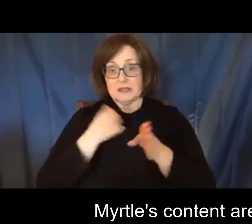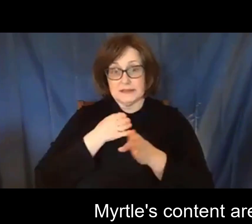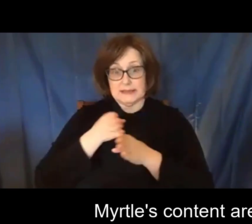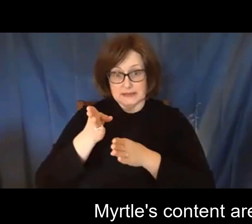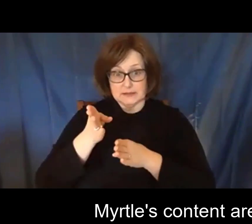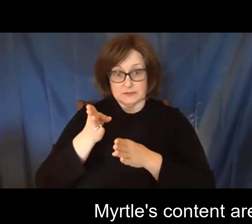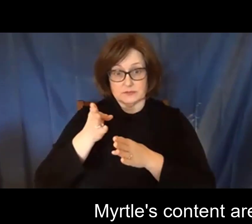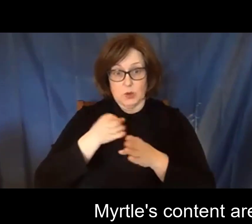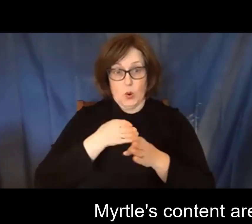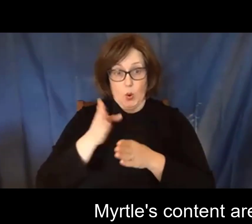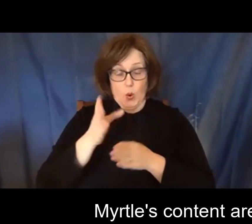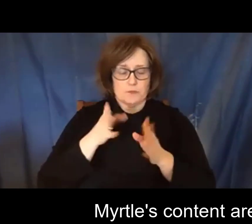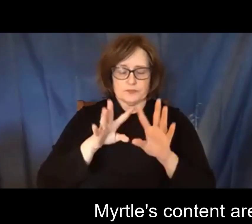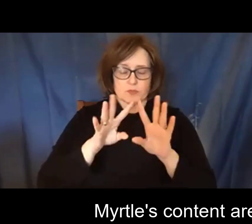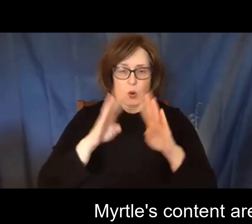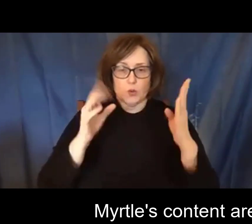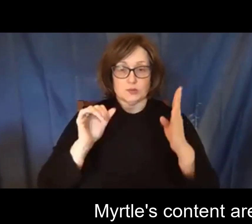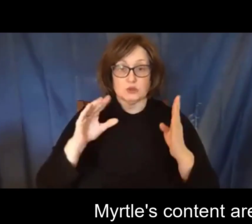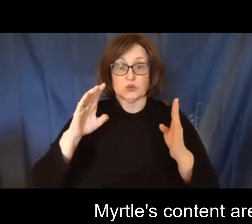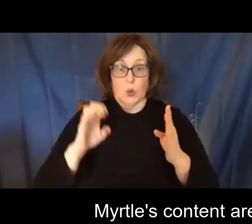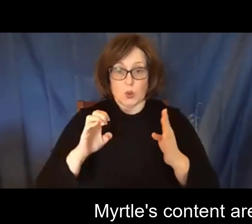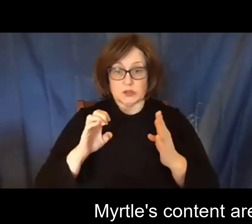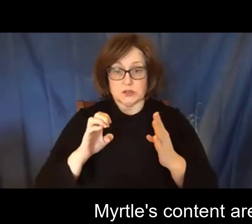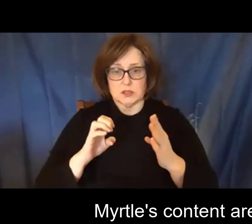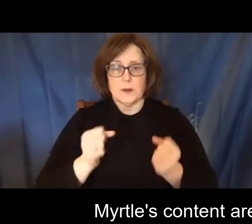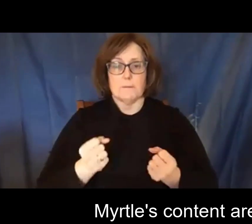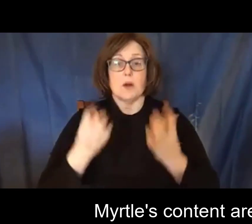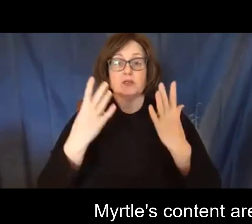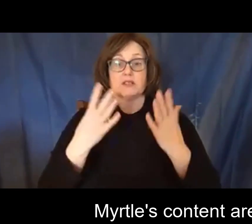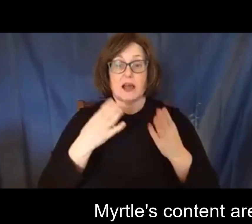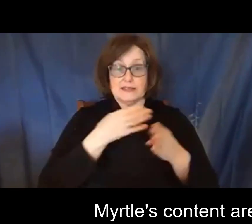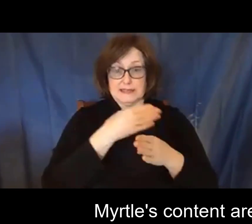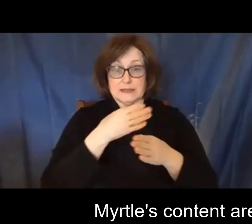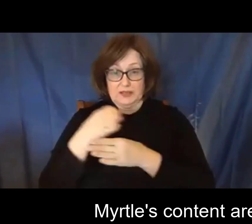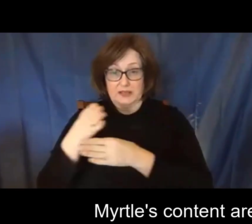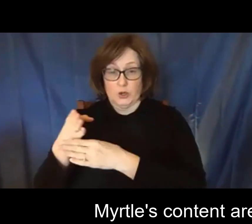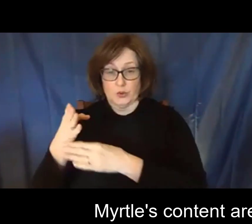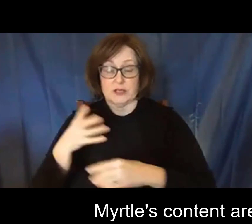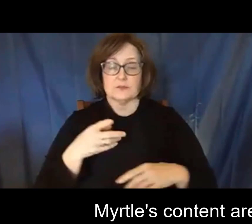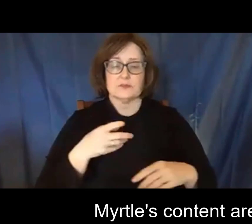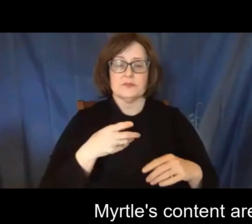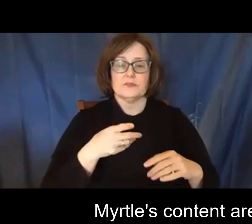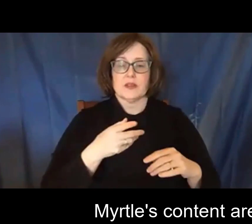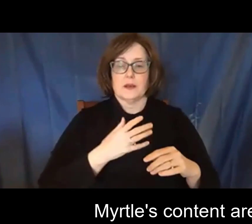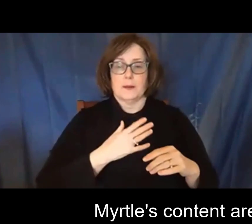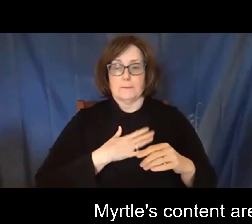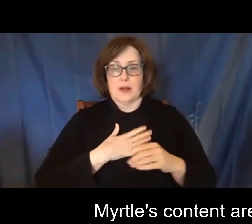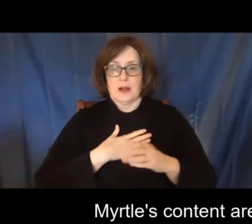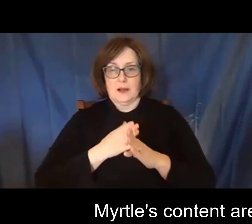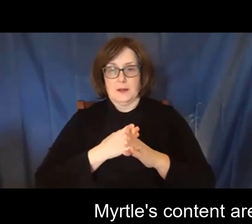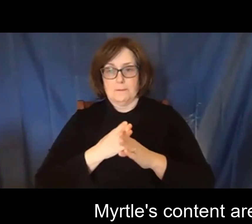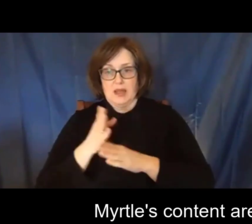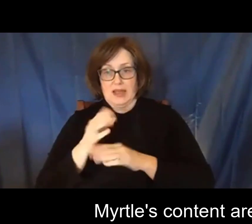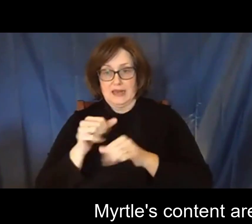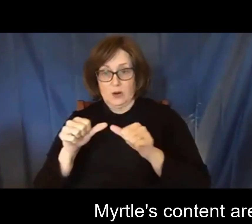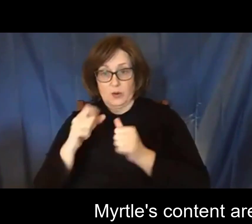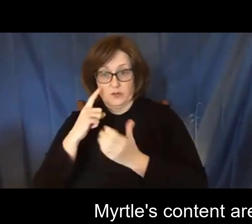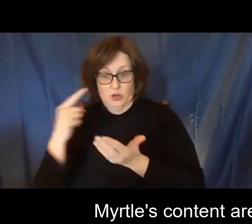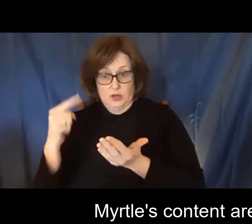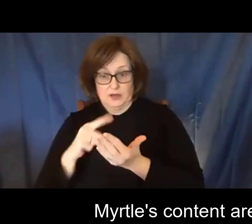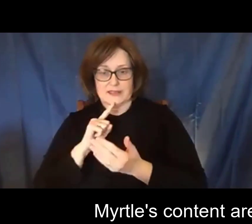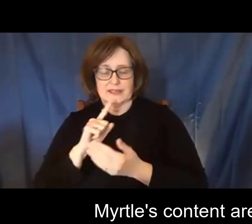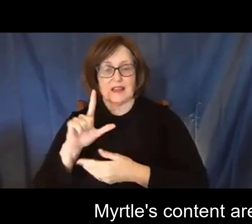Myrtle's content area is in digital and print media, and my primary content area is in world literature and